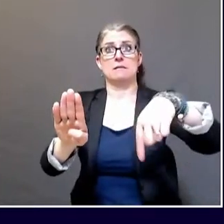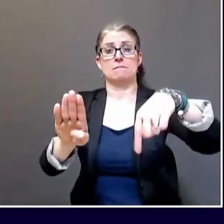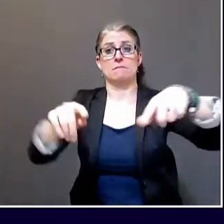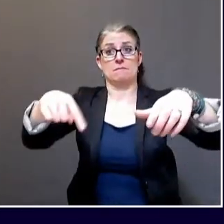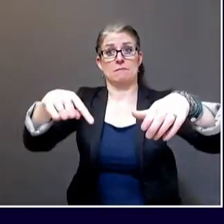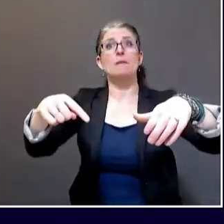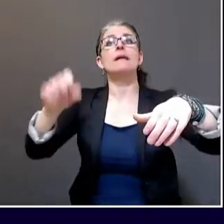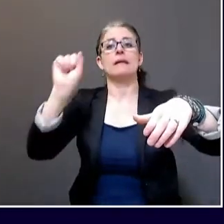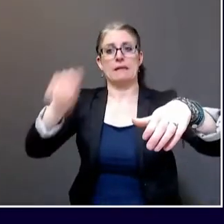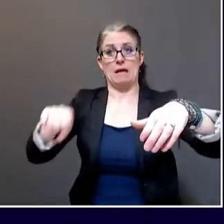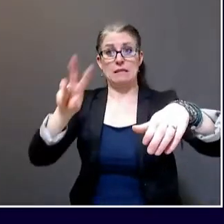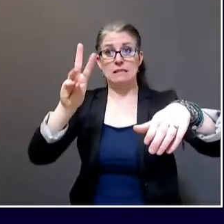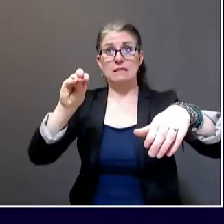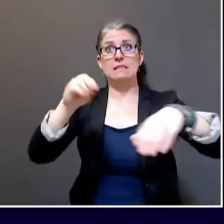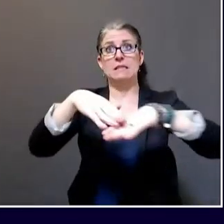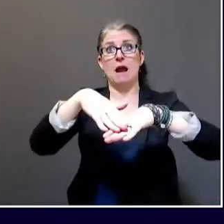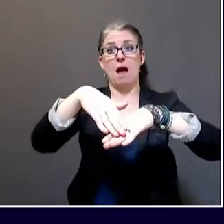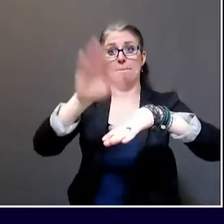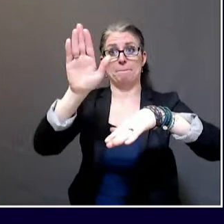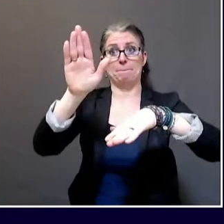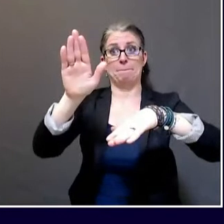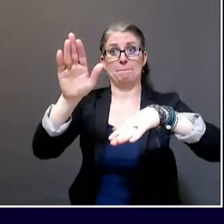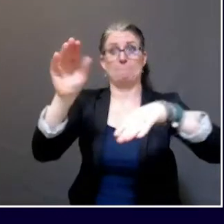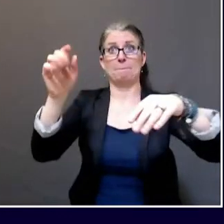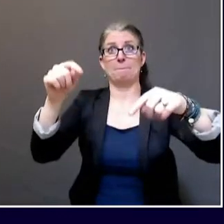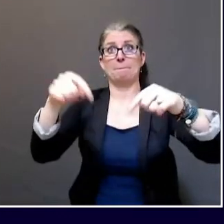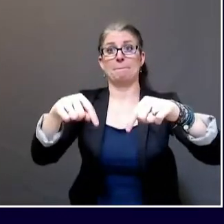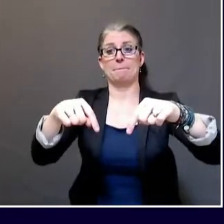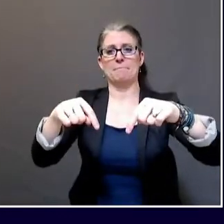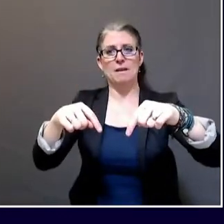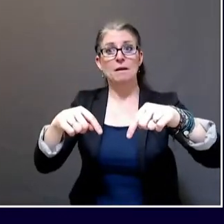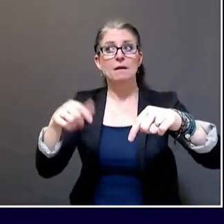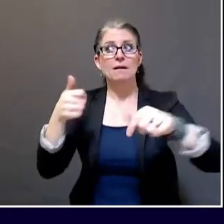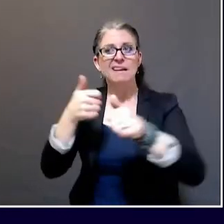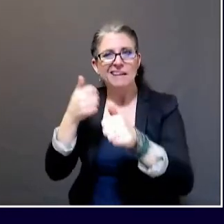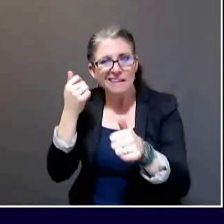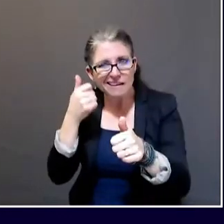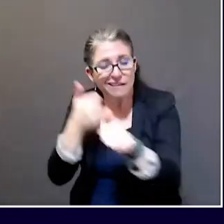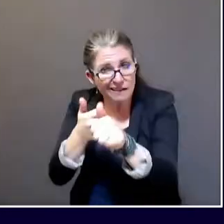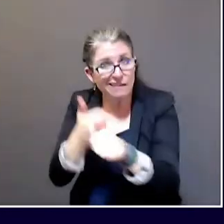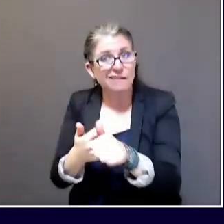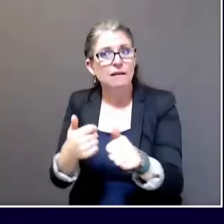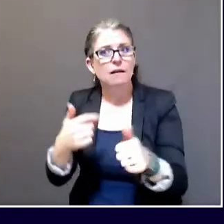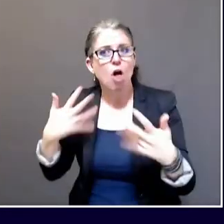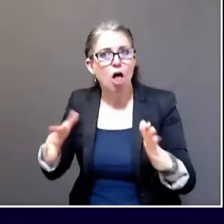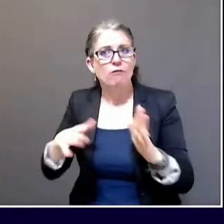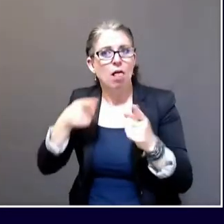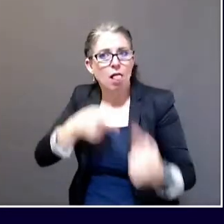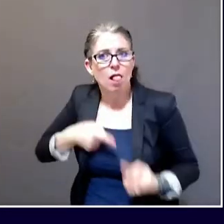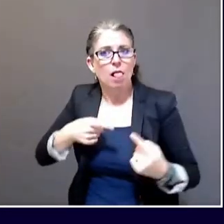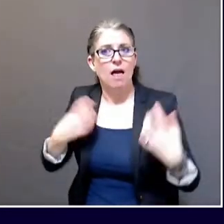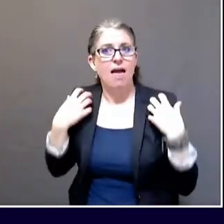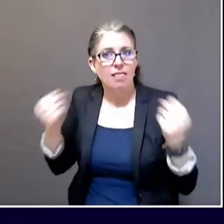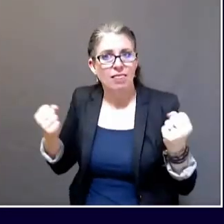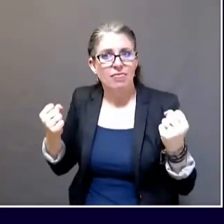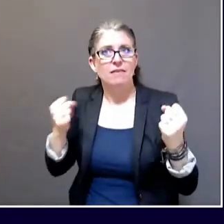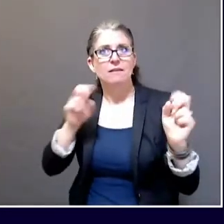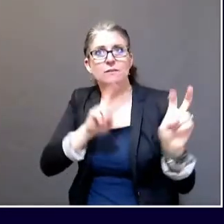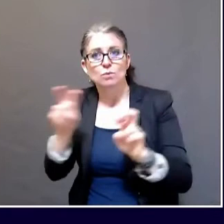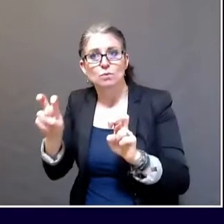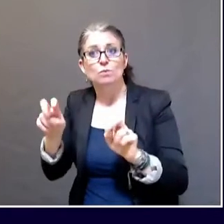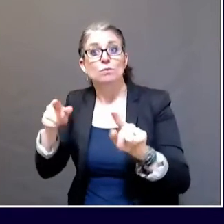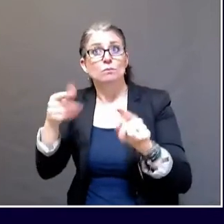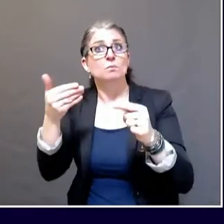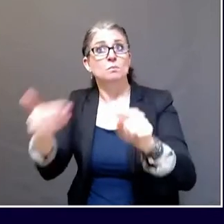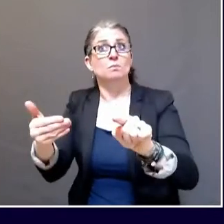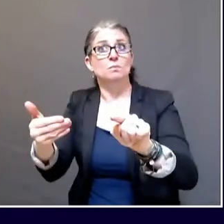seem to be a way to sign up yet. Can you clarify, what about these folks? Are they just going to be waiting another week or two, or can you